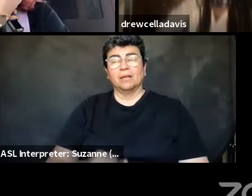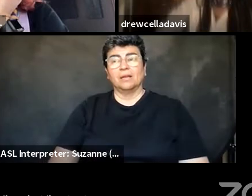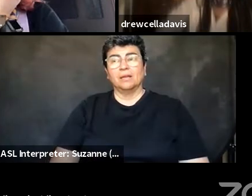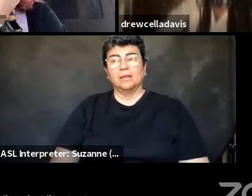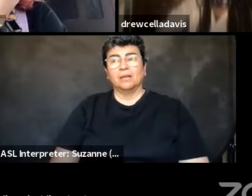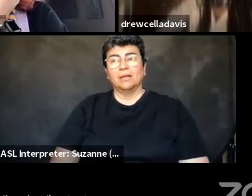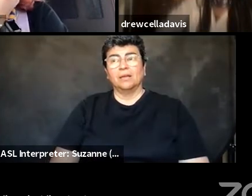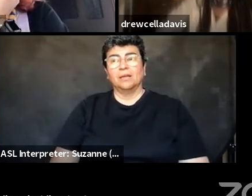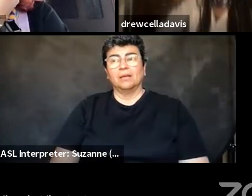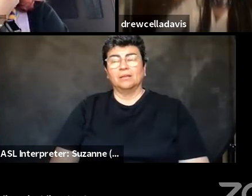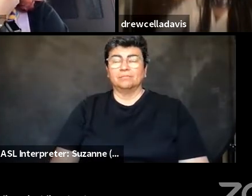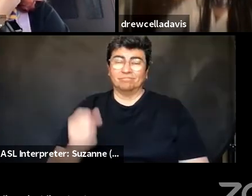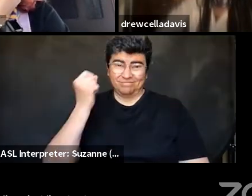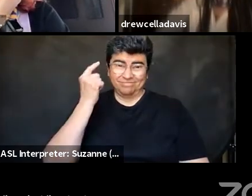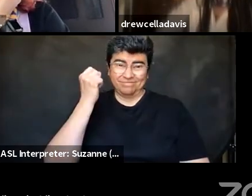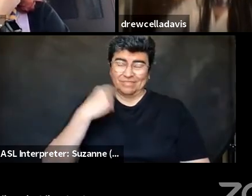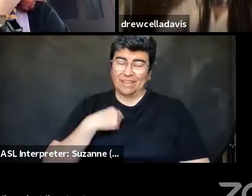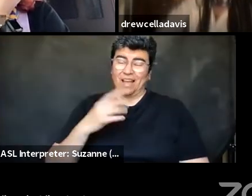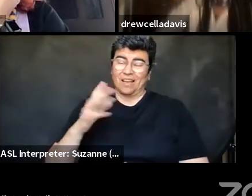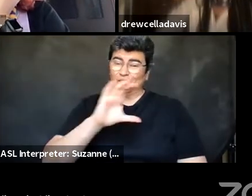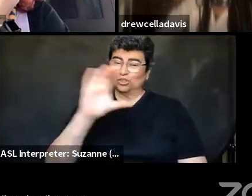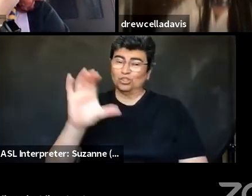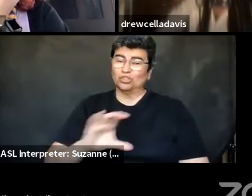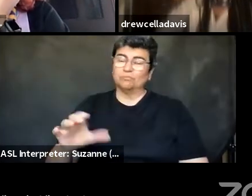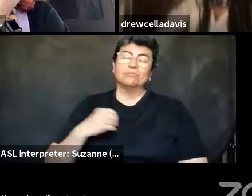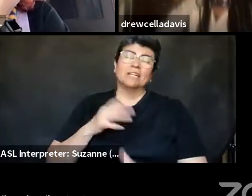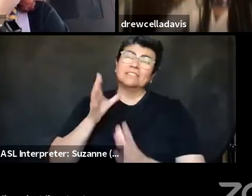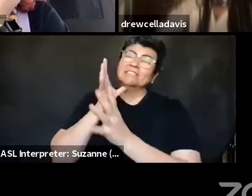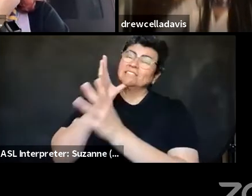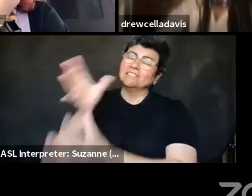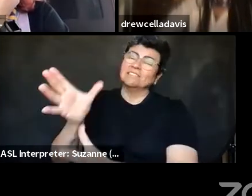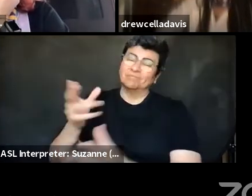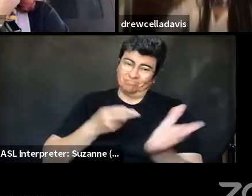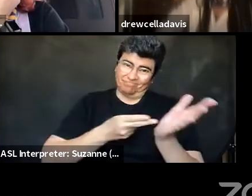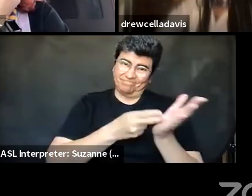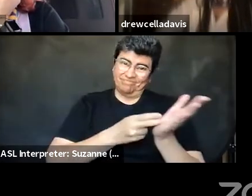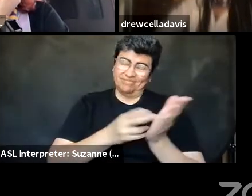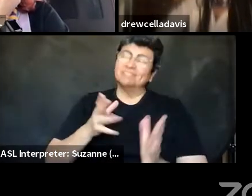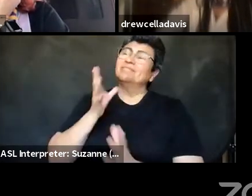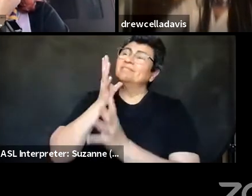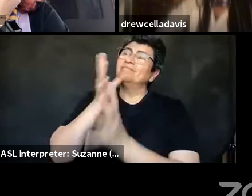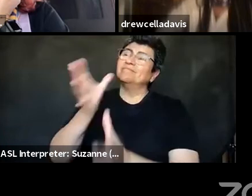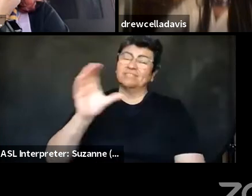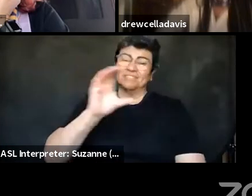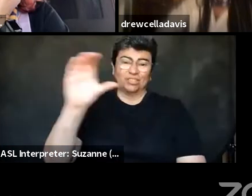I hate Zoom. Let me be very honest. I hate Zoom.